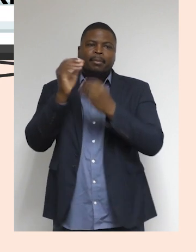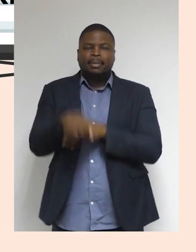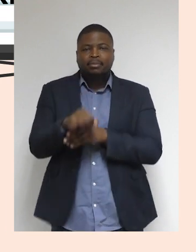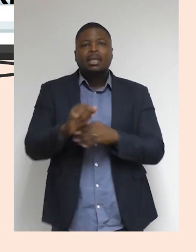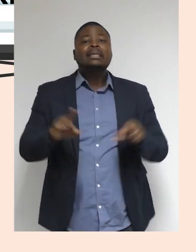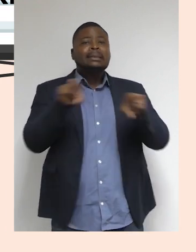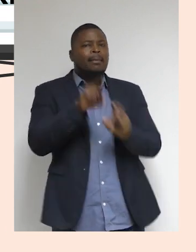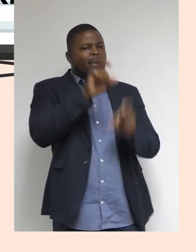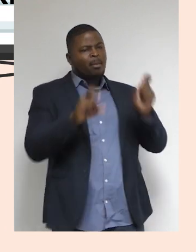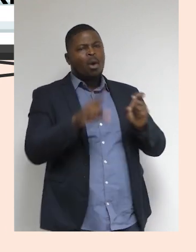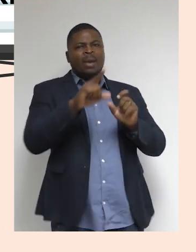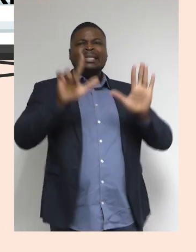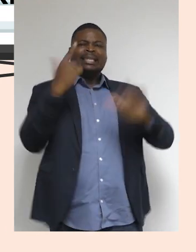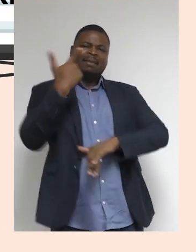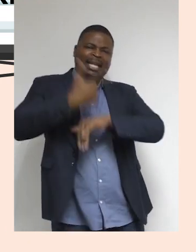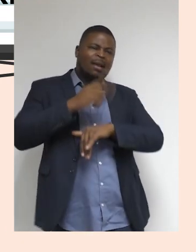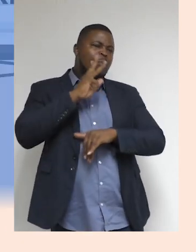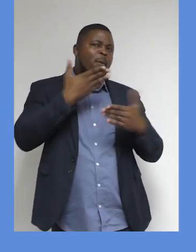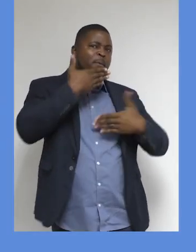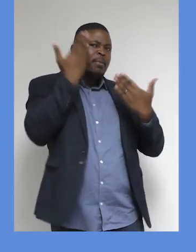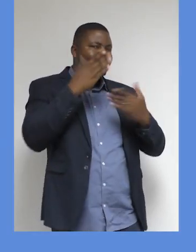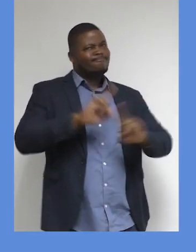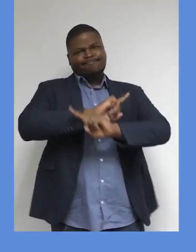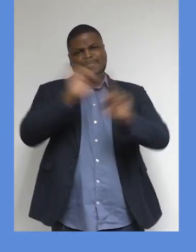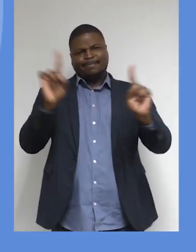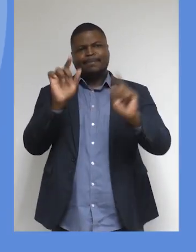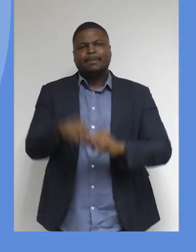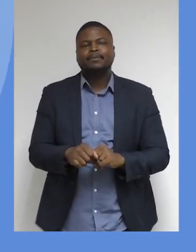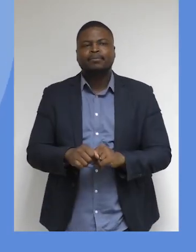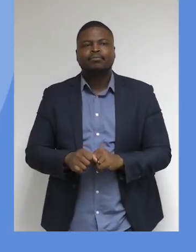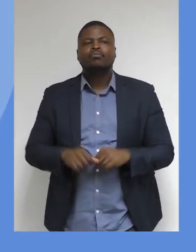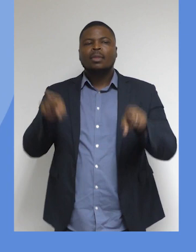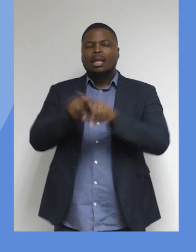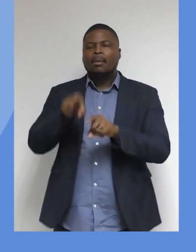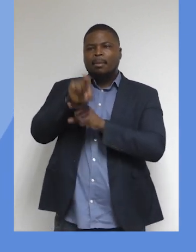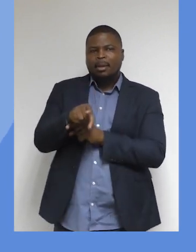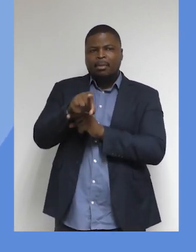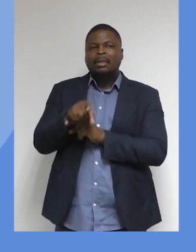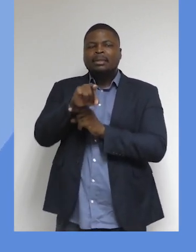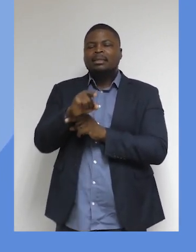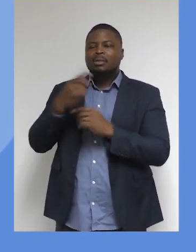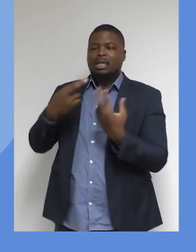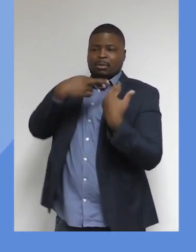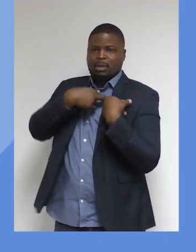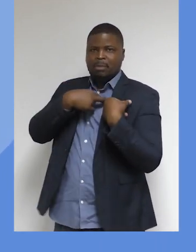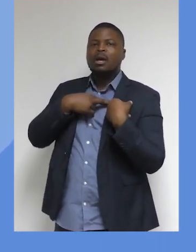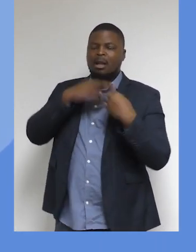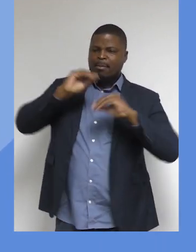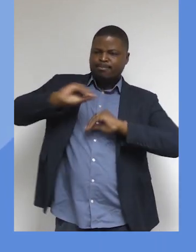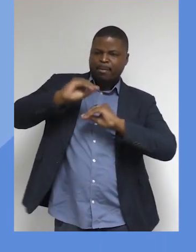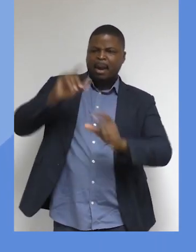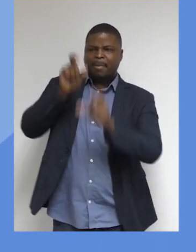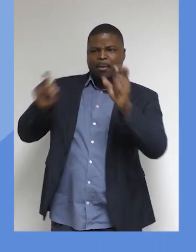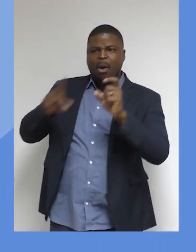for more than 7 full days in a year. The Water Services Authority is also responsible for the provision of appropriate education